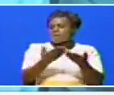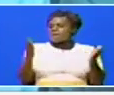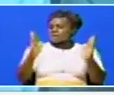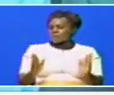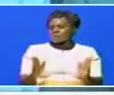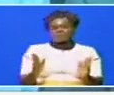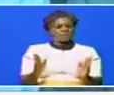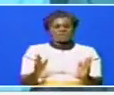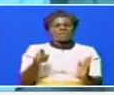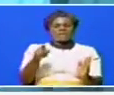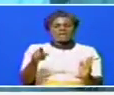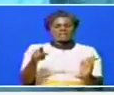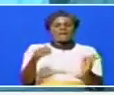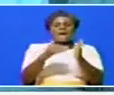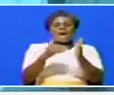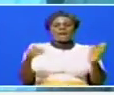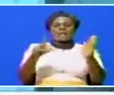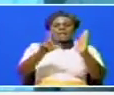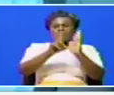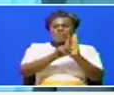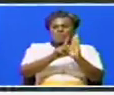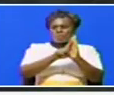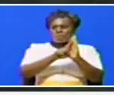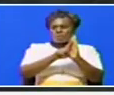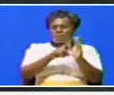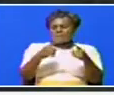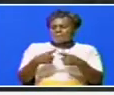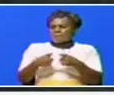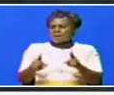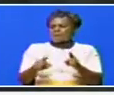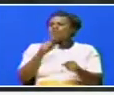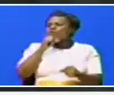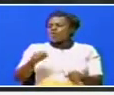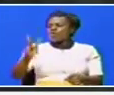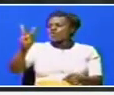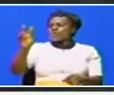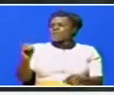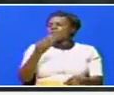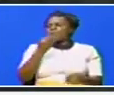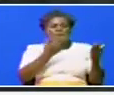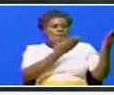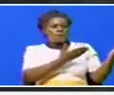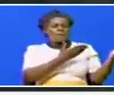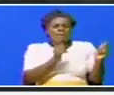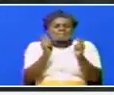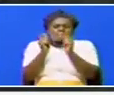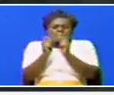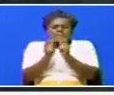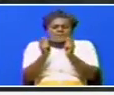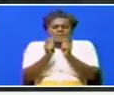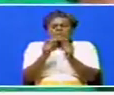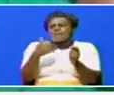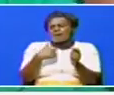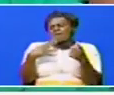citizen, because that is would go out of their code of conduct. However, 20-year-old Frederick Ochieng writhes in pain as the